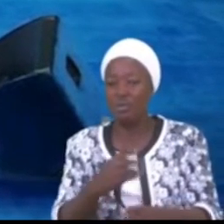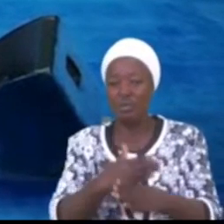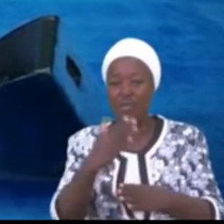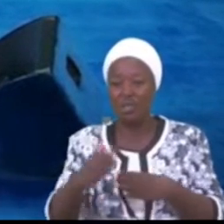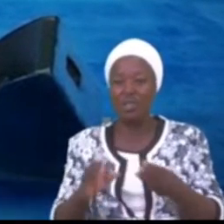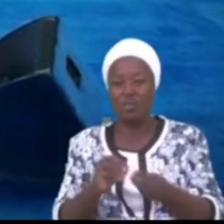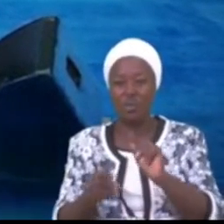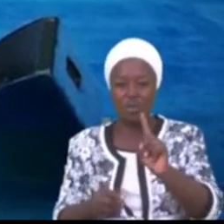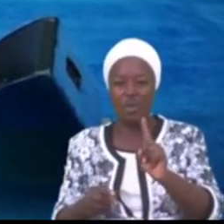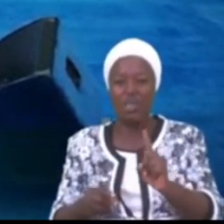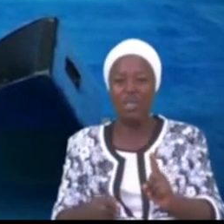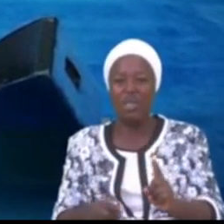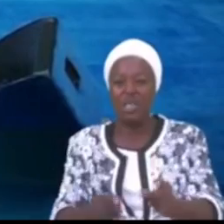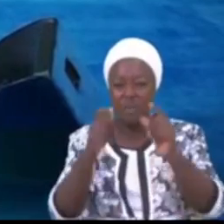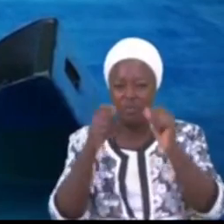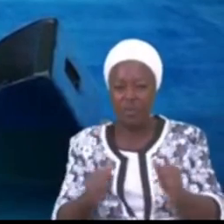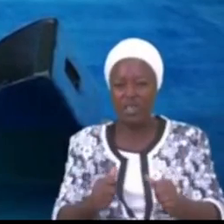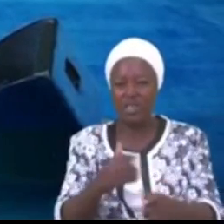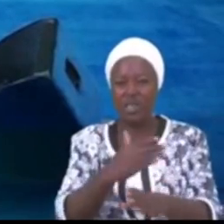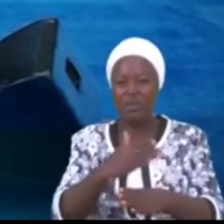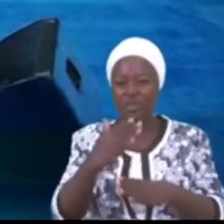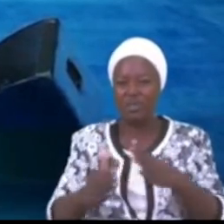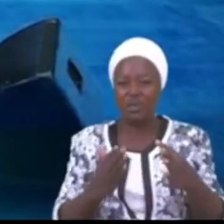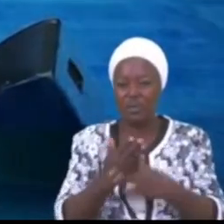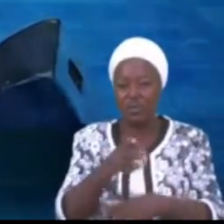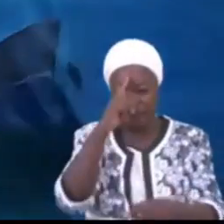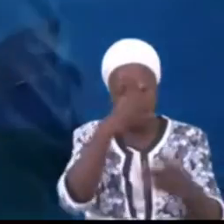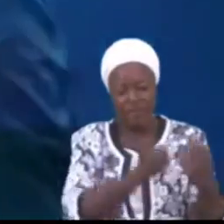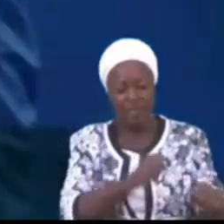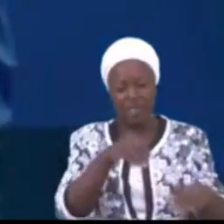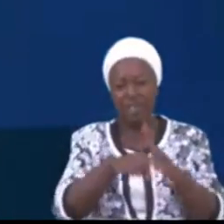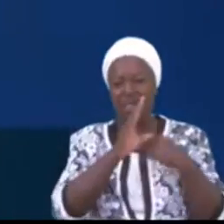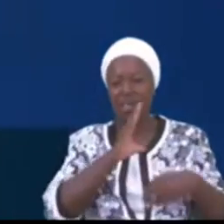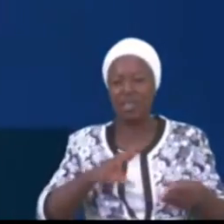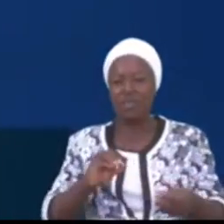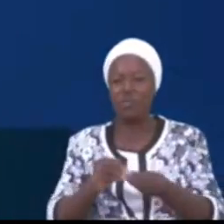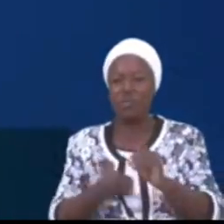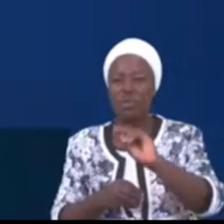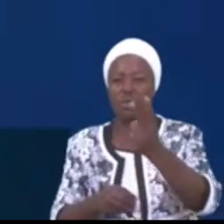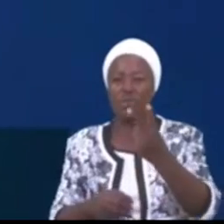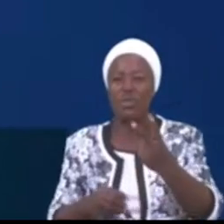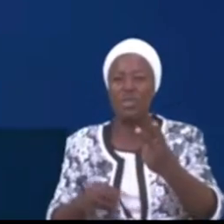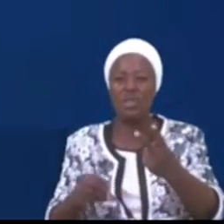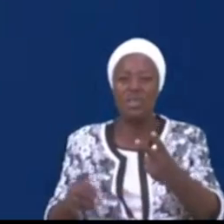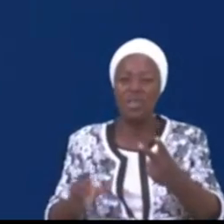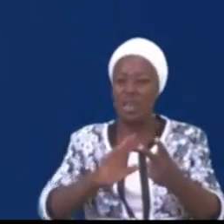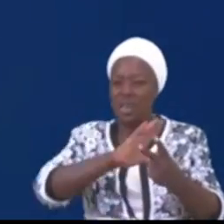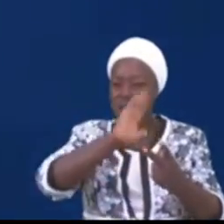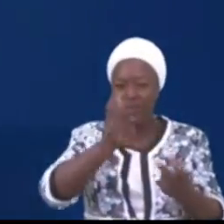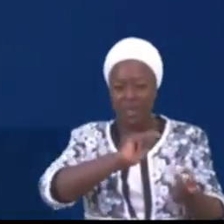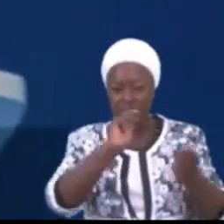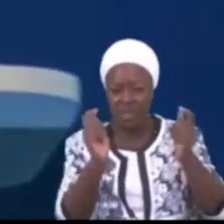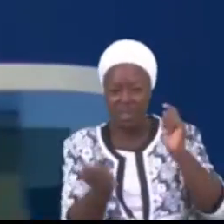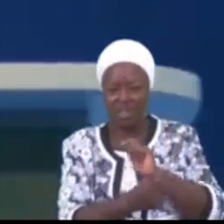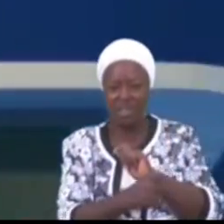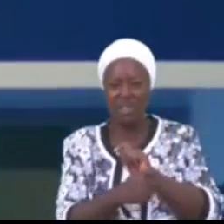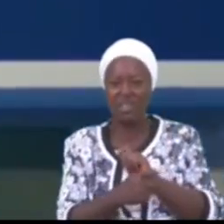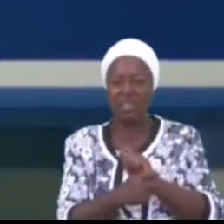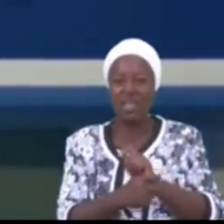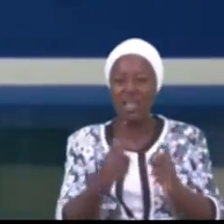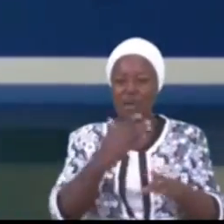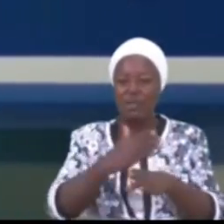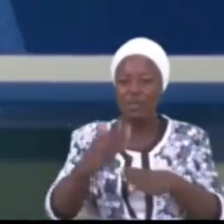through faith in Christ. Number two, irreversible emancipation through fellowship